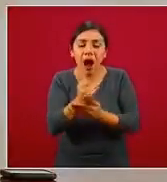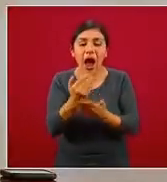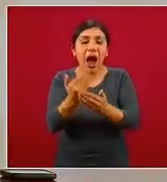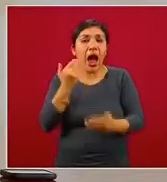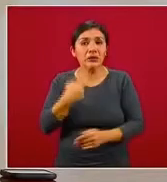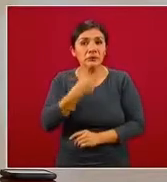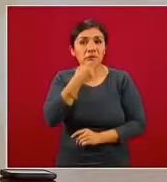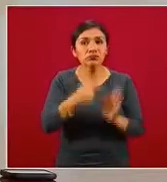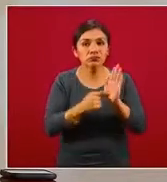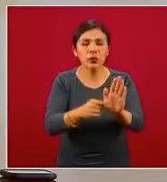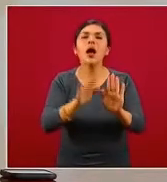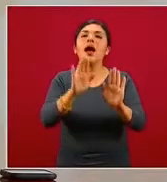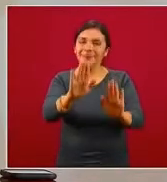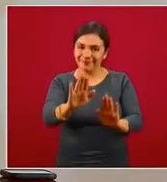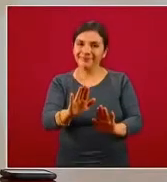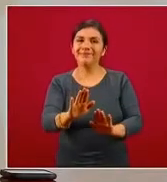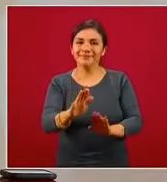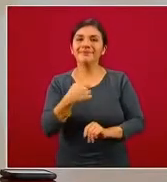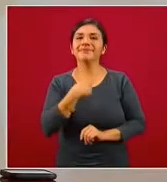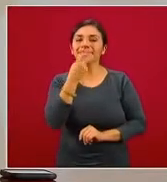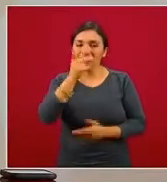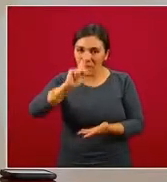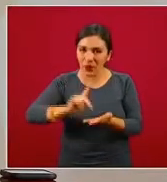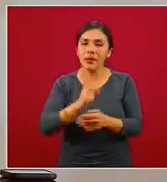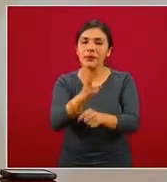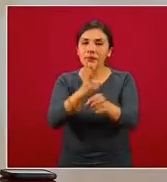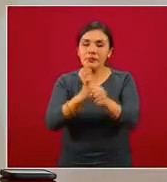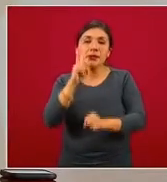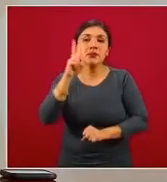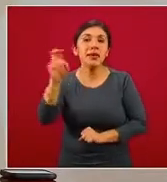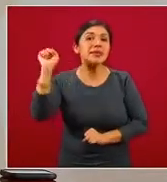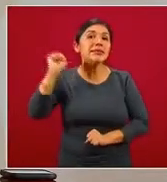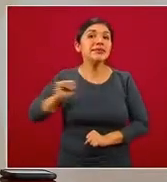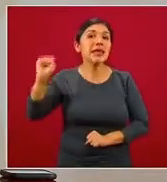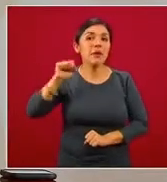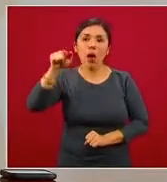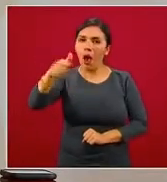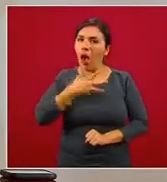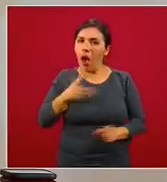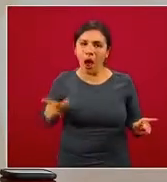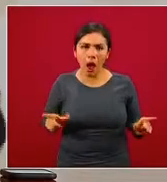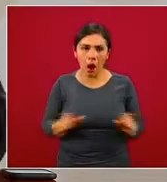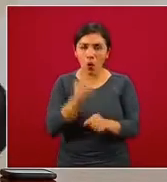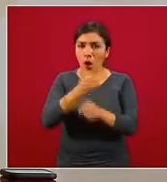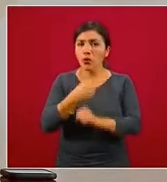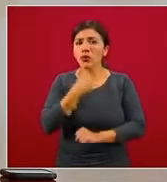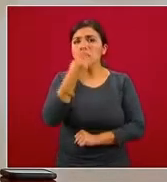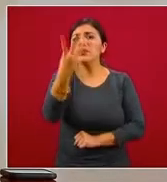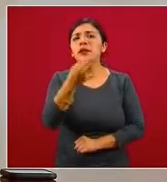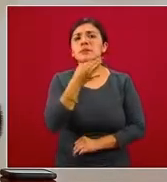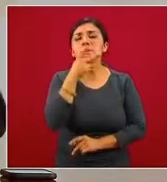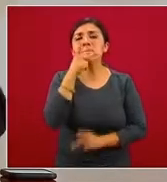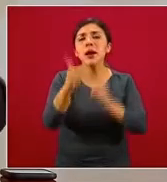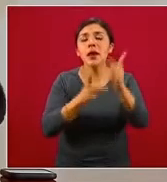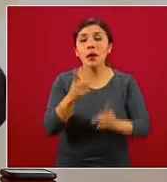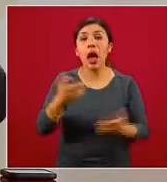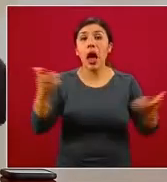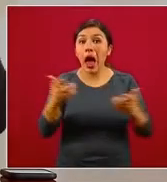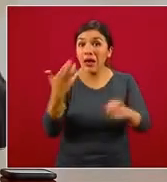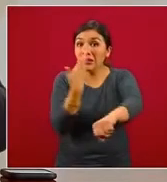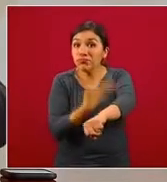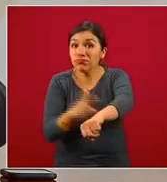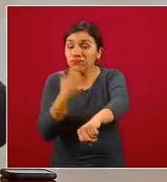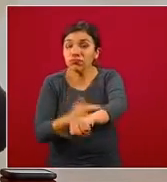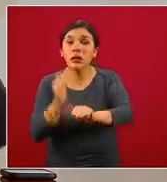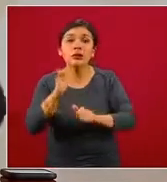Nuevamente le invito a ver la And conferencia de prensa del sábado pasado. I would like to Hablamos de invite todo you eso, pero to se lo resumo en tres watch palabras. the El proceso se hace en Saturday's forma